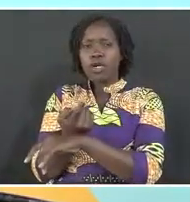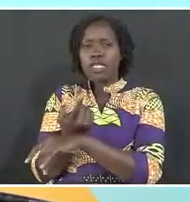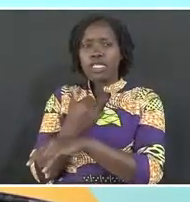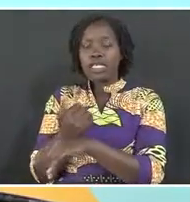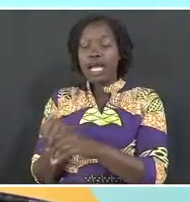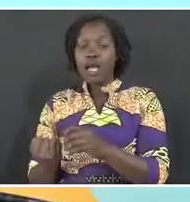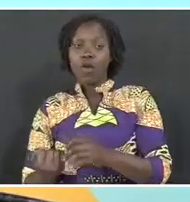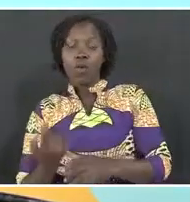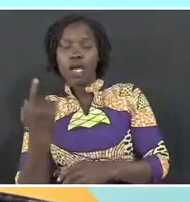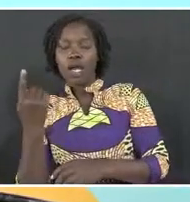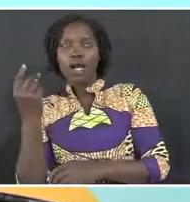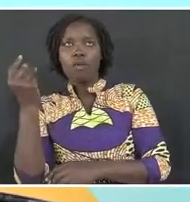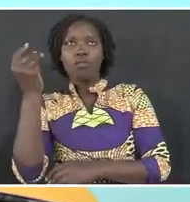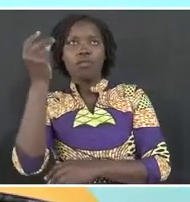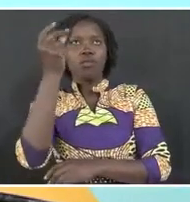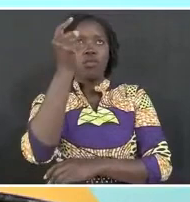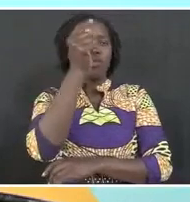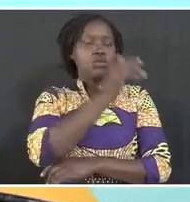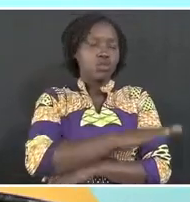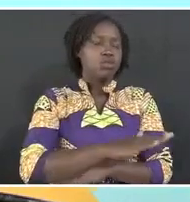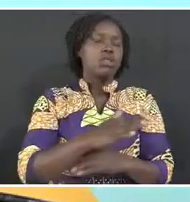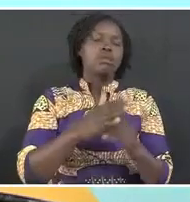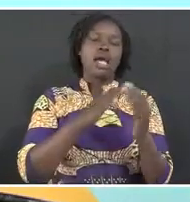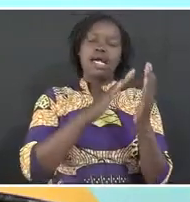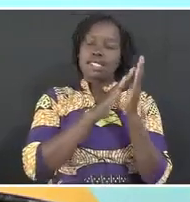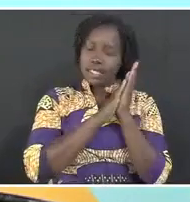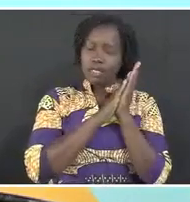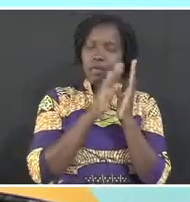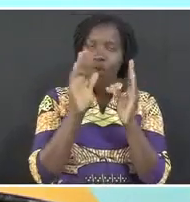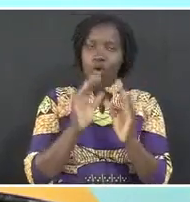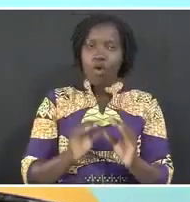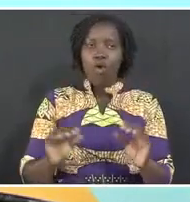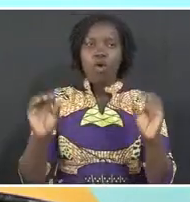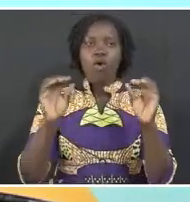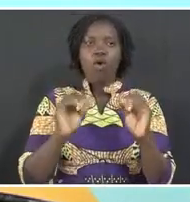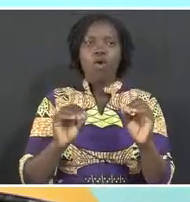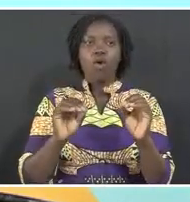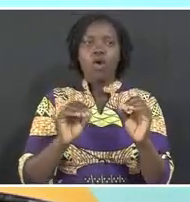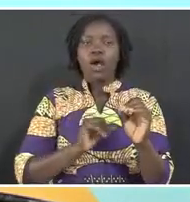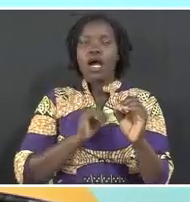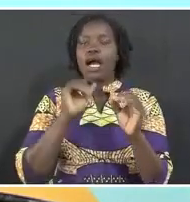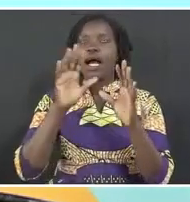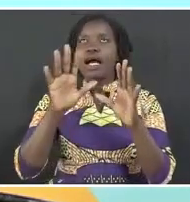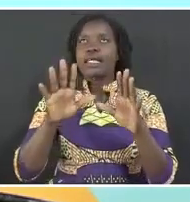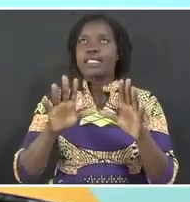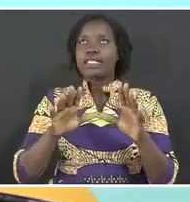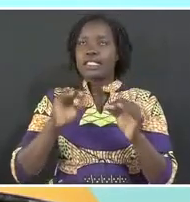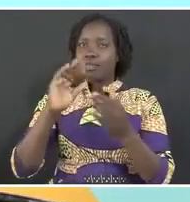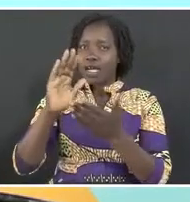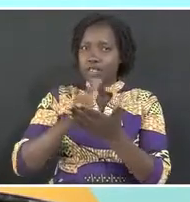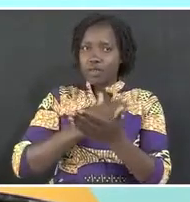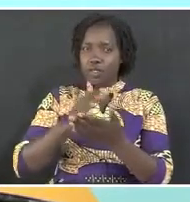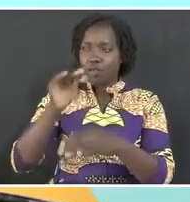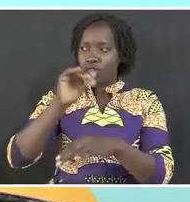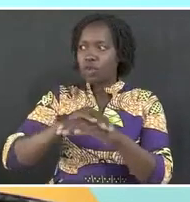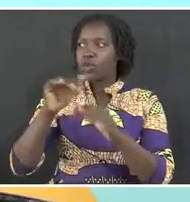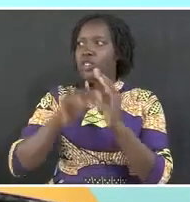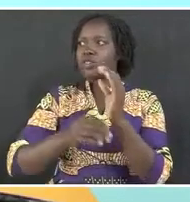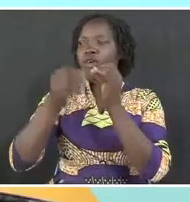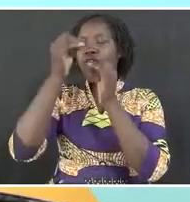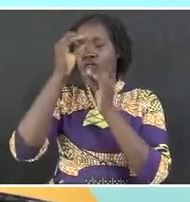up until I lay my head, oh, I will sing of the goodness of